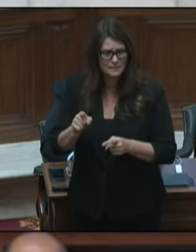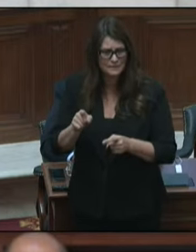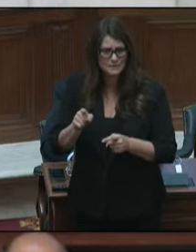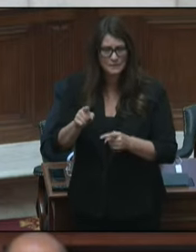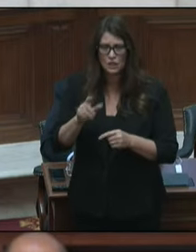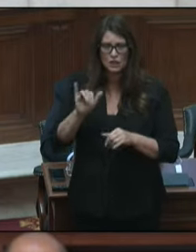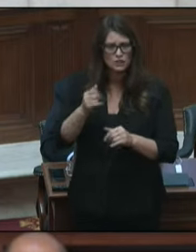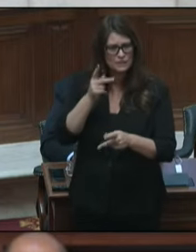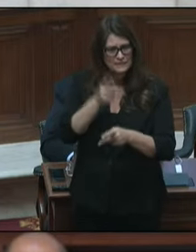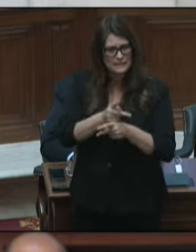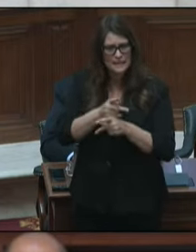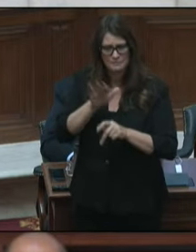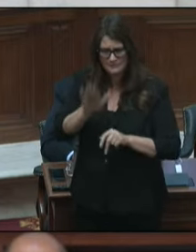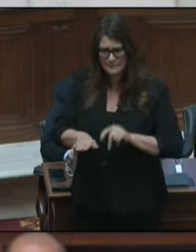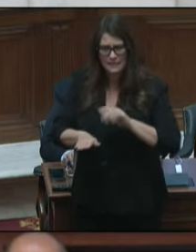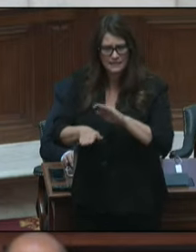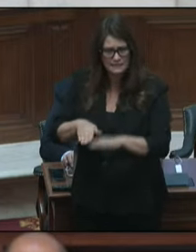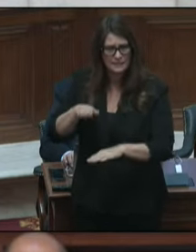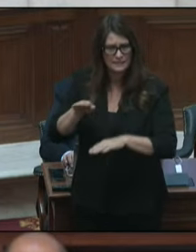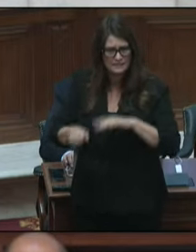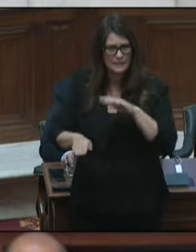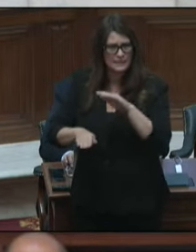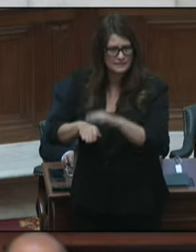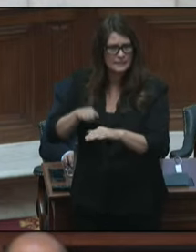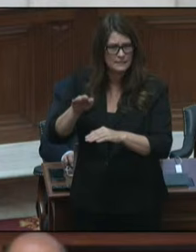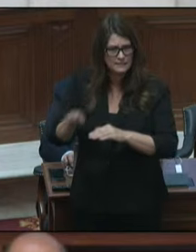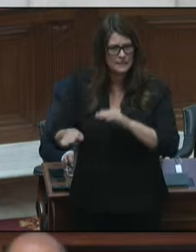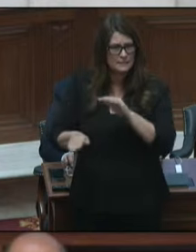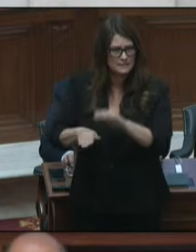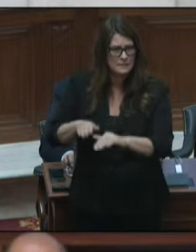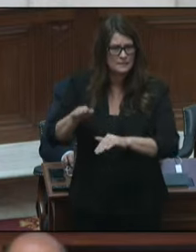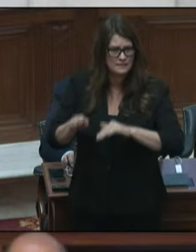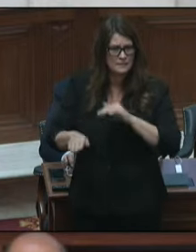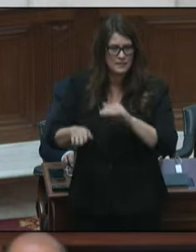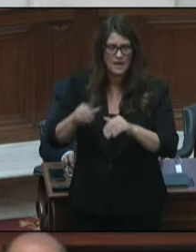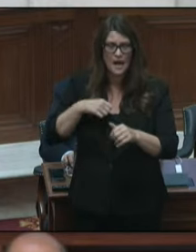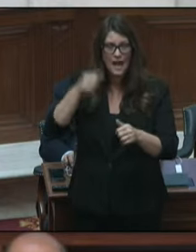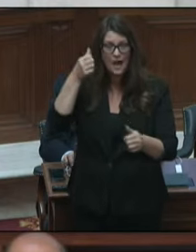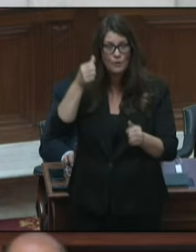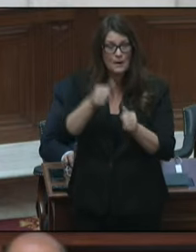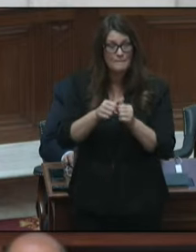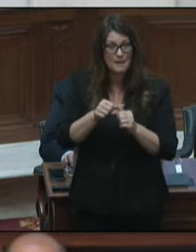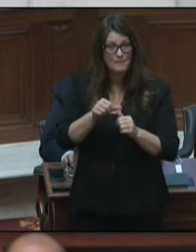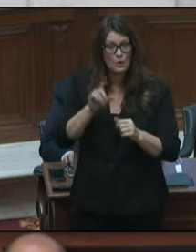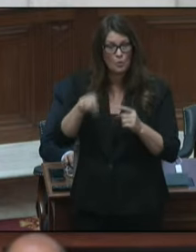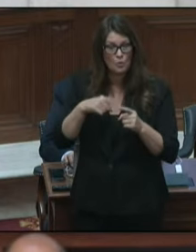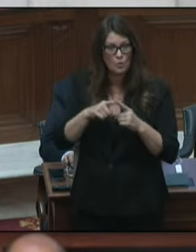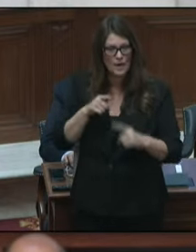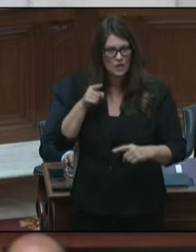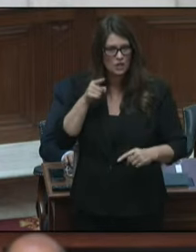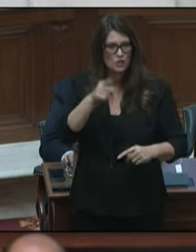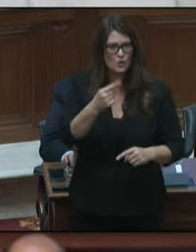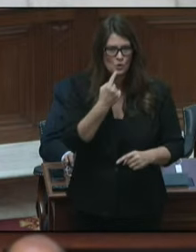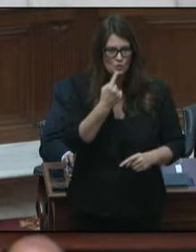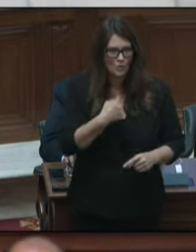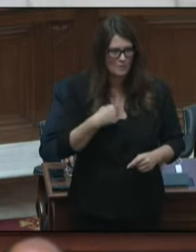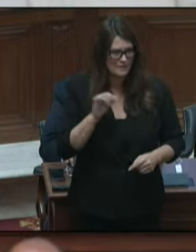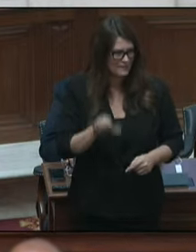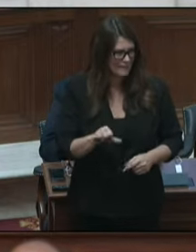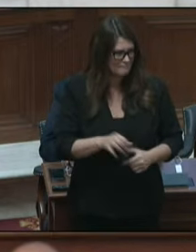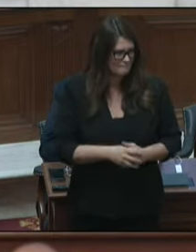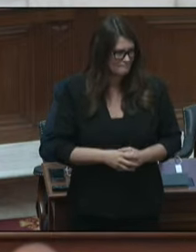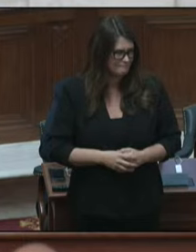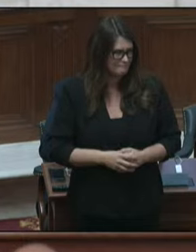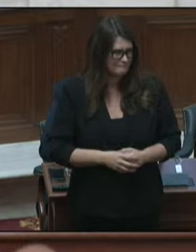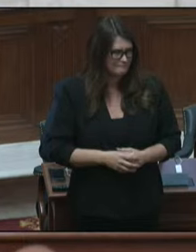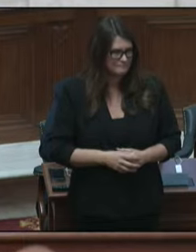steady progress, I was reminded of when I first heard you use that phrase.